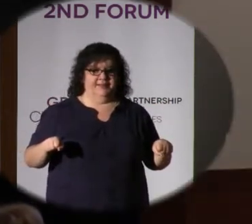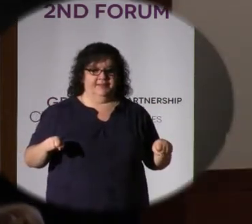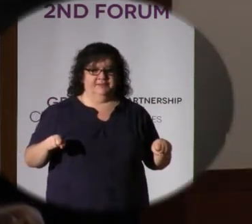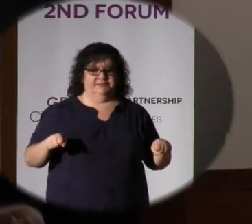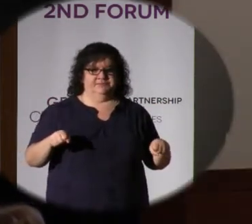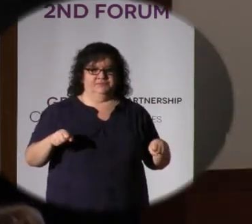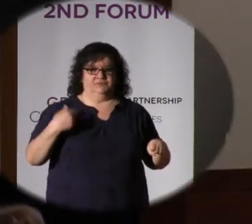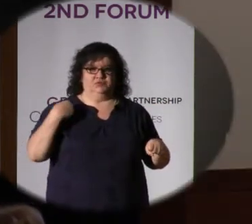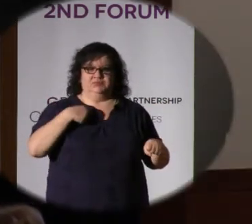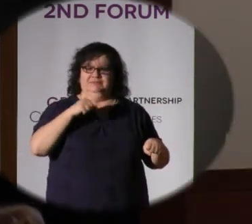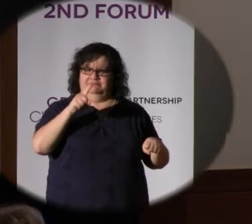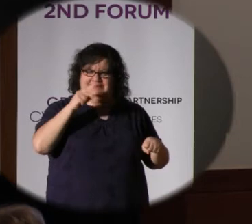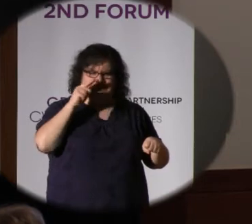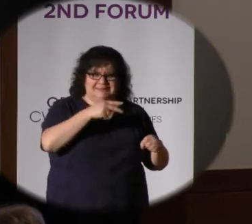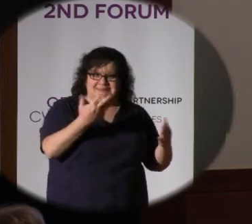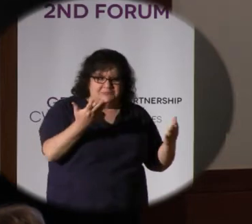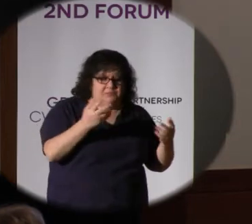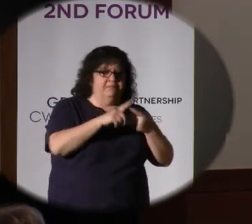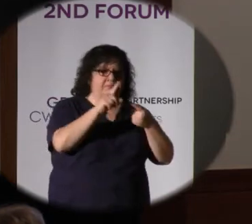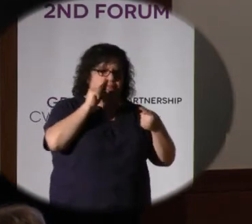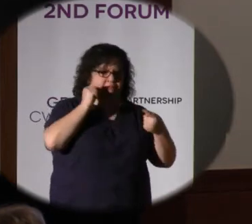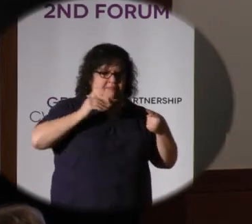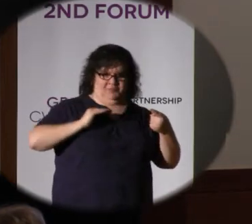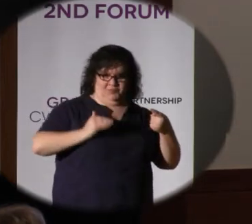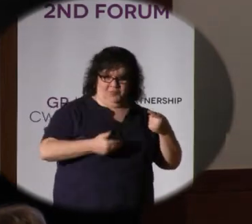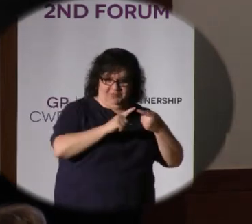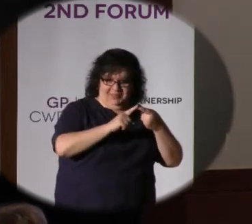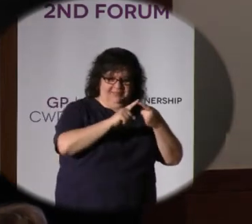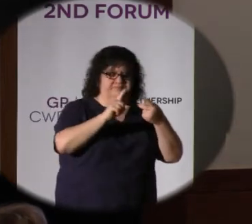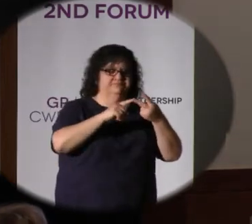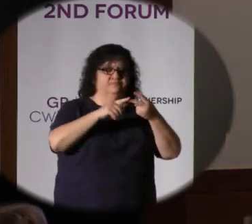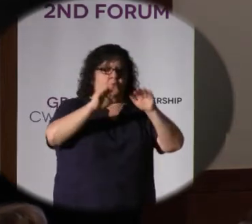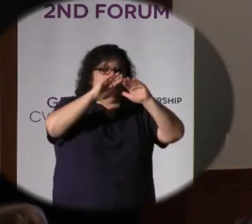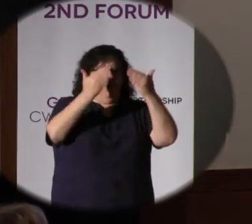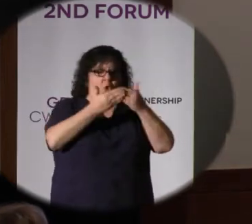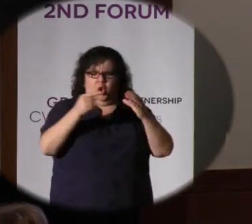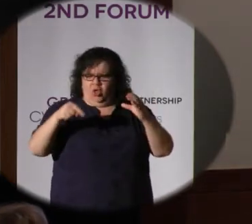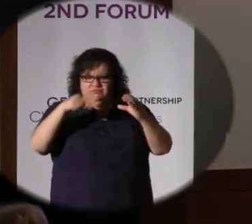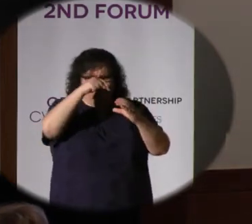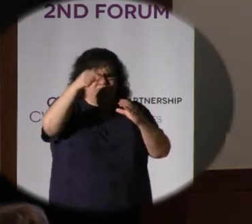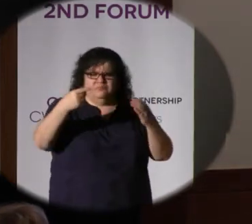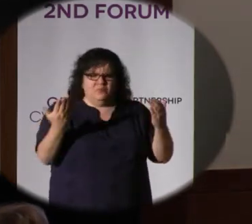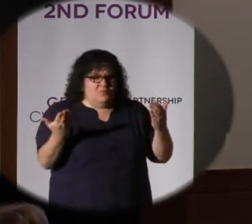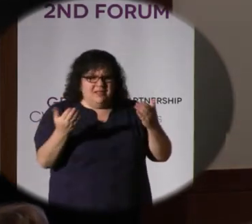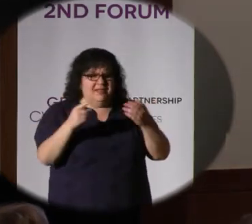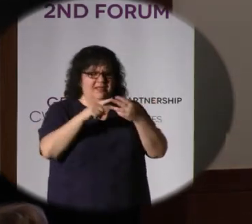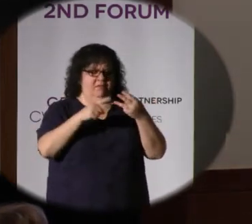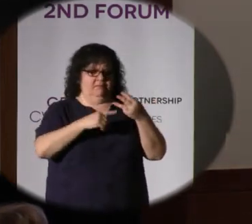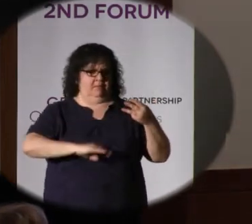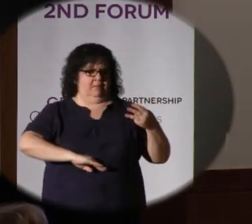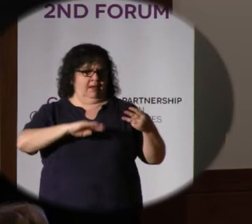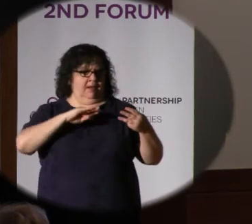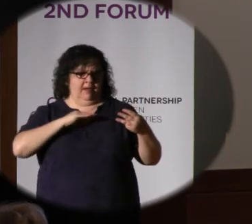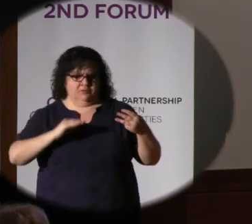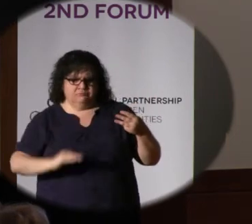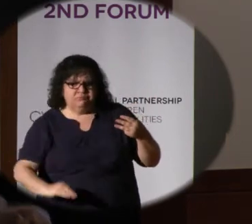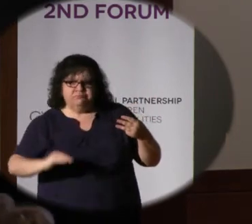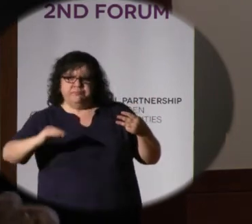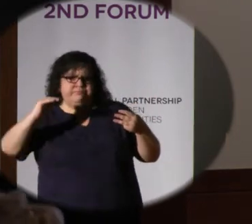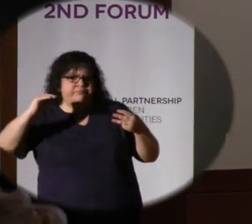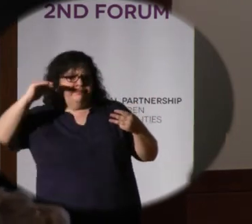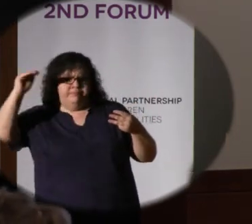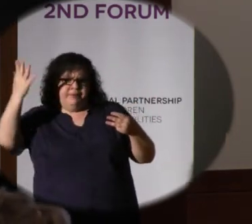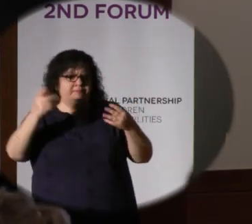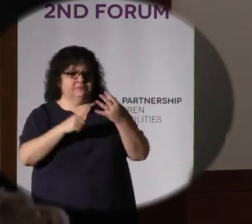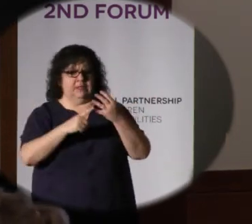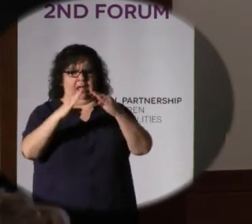location, age, household, wealth quintile, ethnicity,